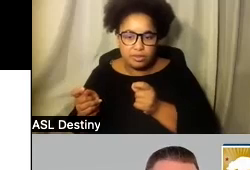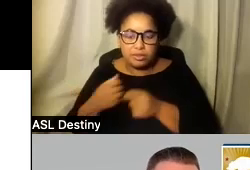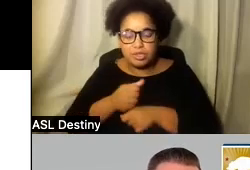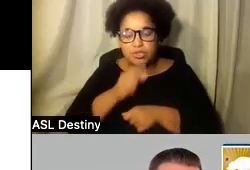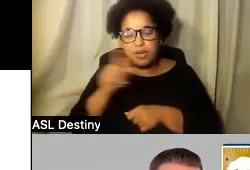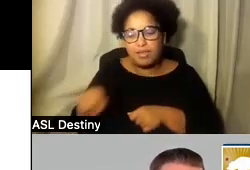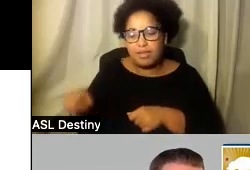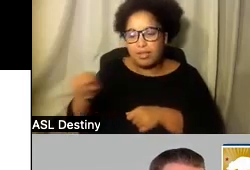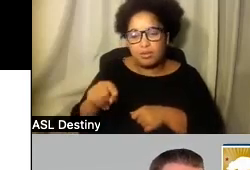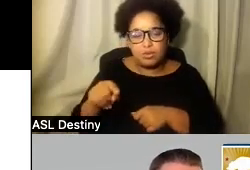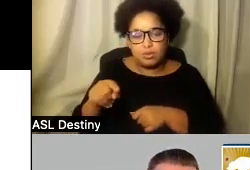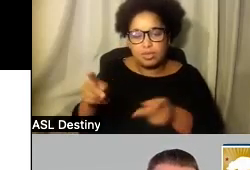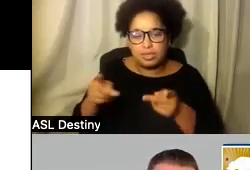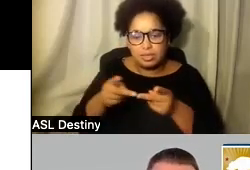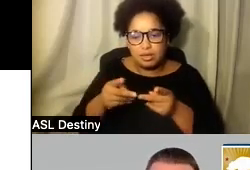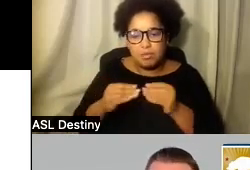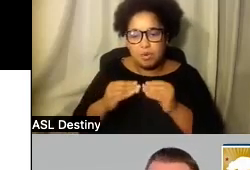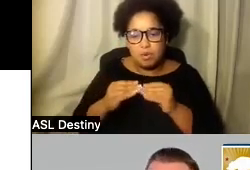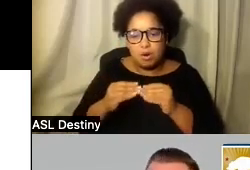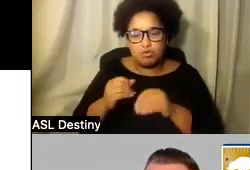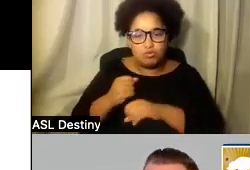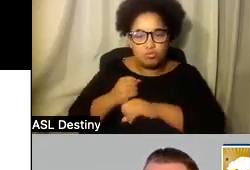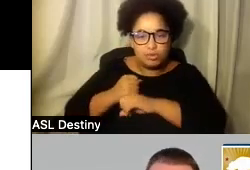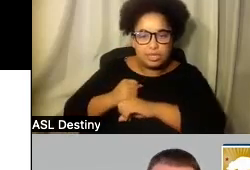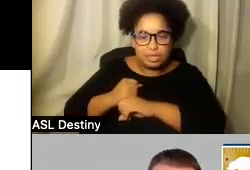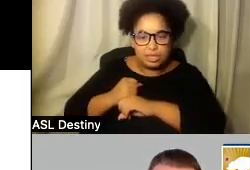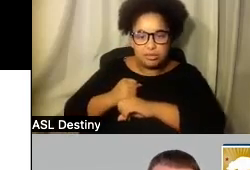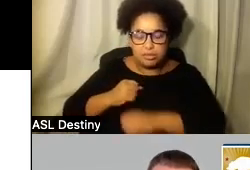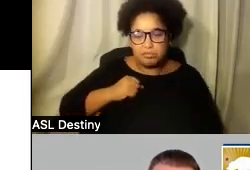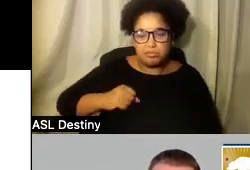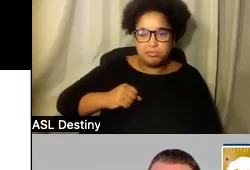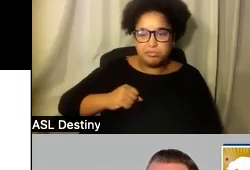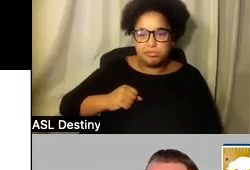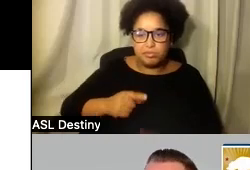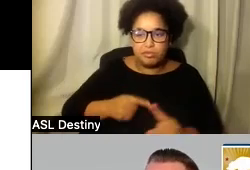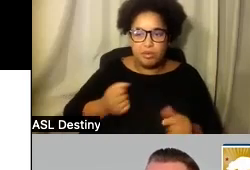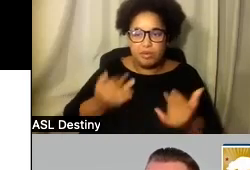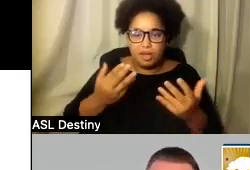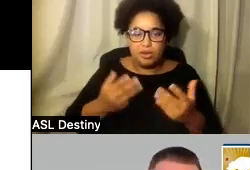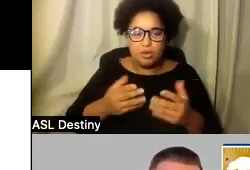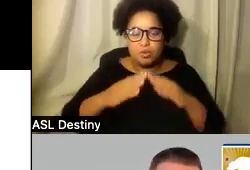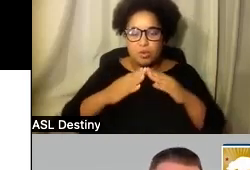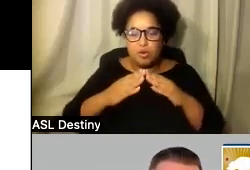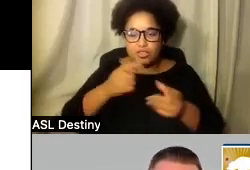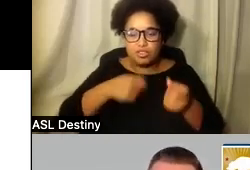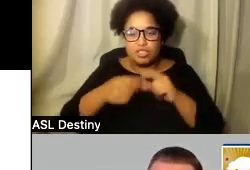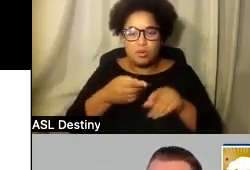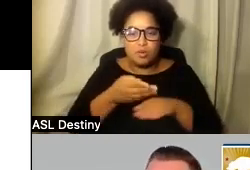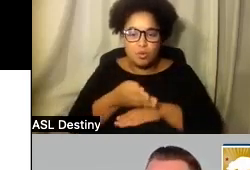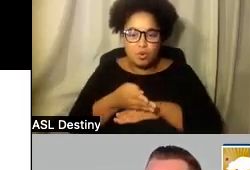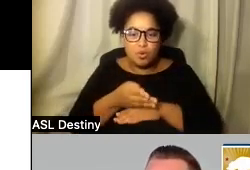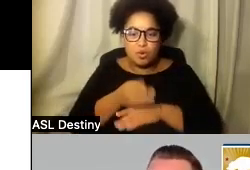them more resistant to fire. Changing roofs from wood to fire